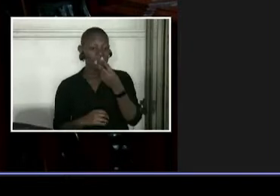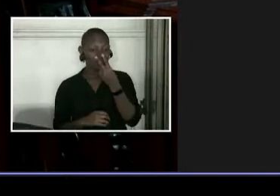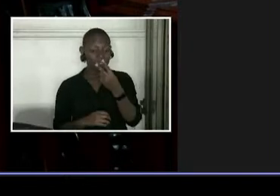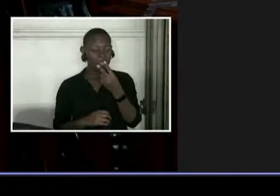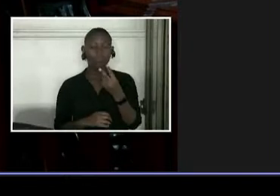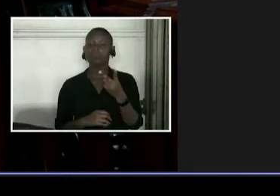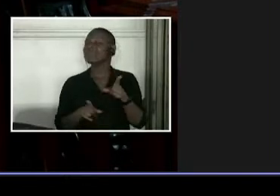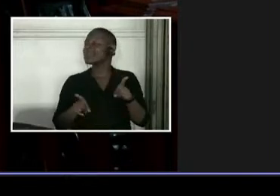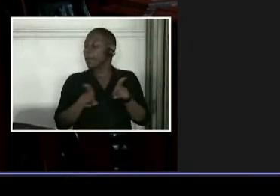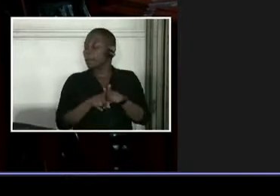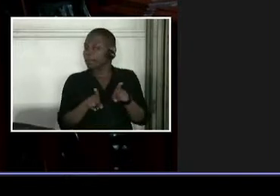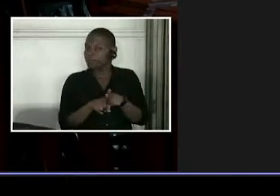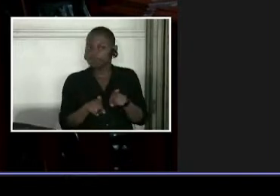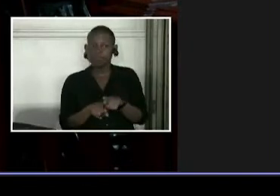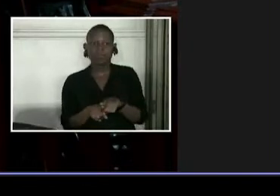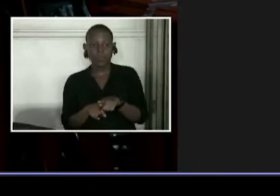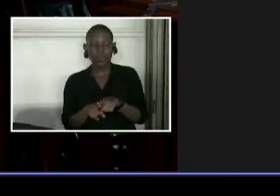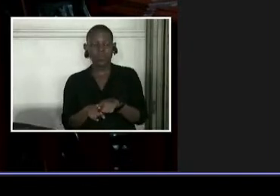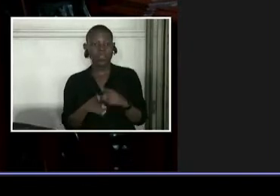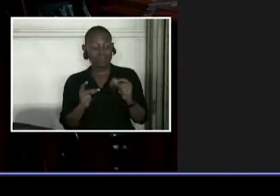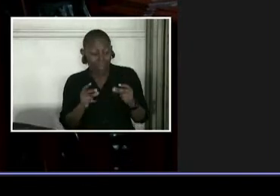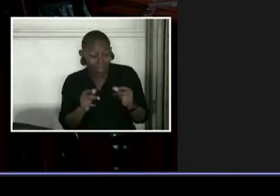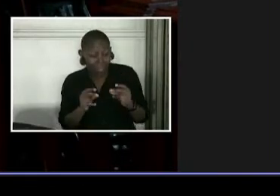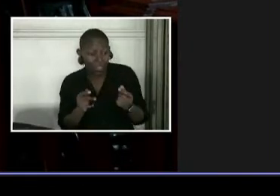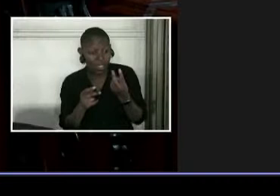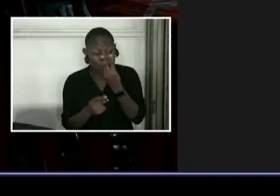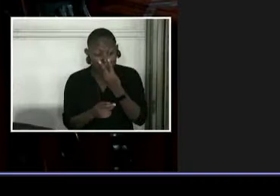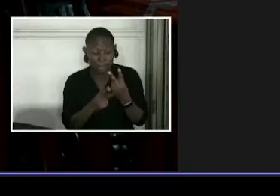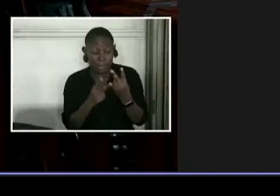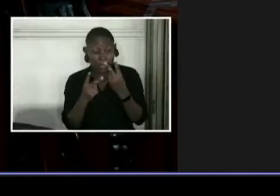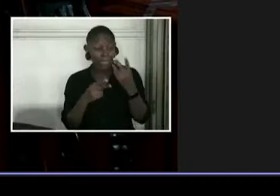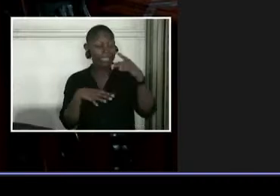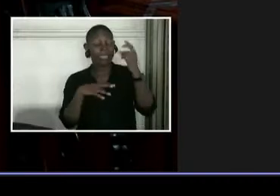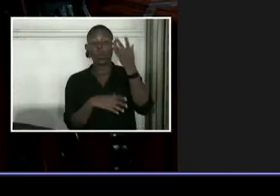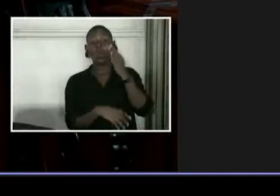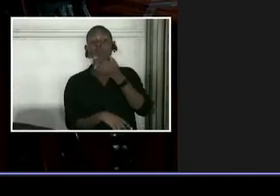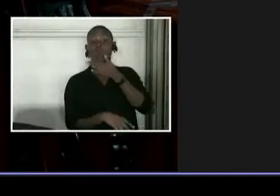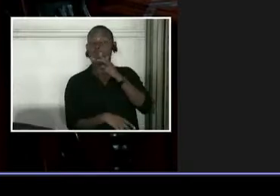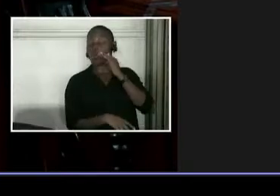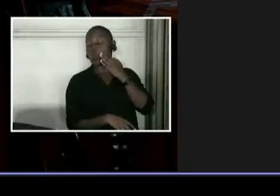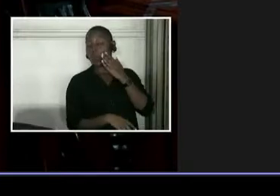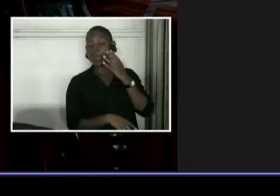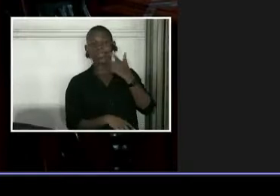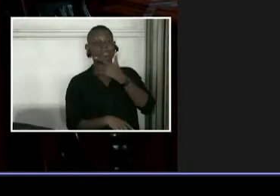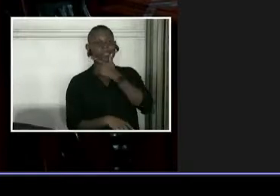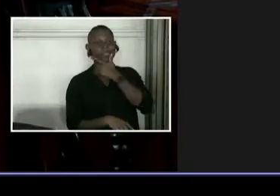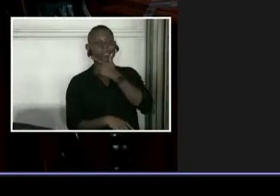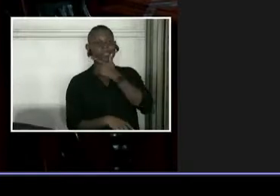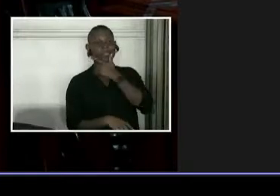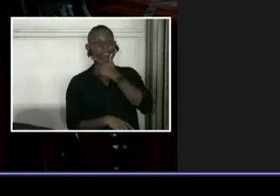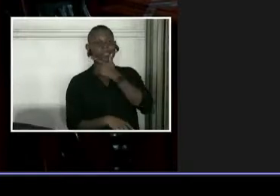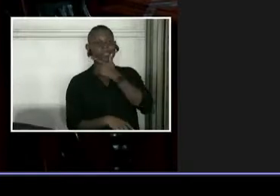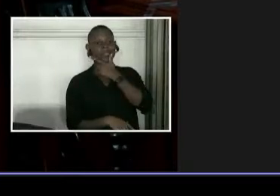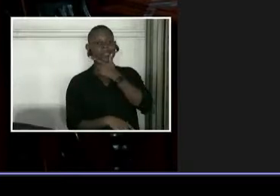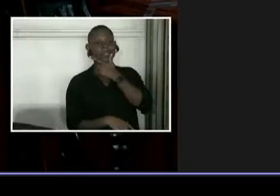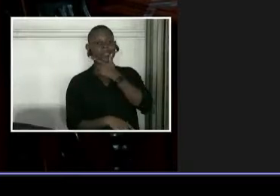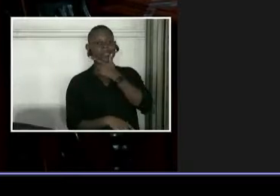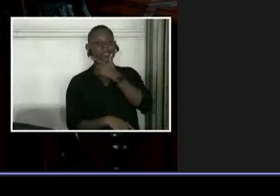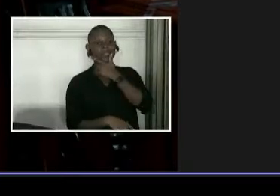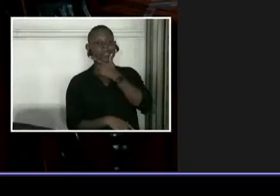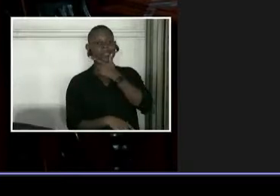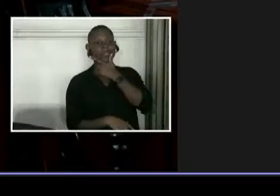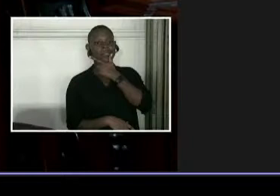shown during our quick interventions following the heavy storms in December 2021 and January 2022. No corruption